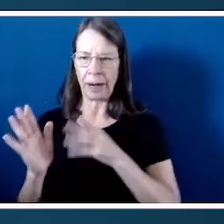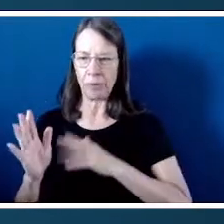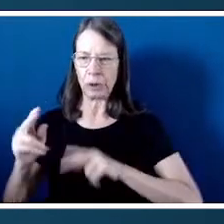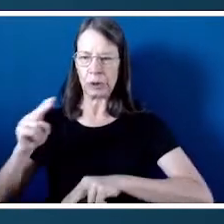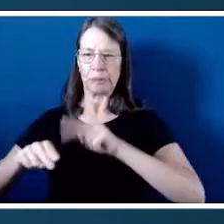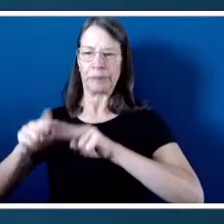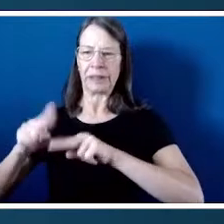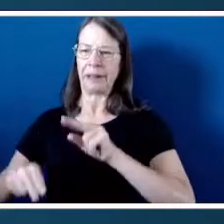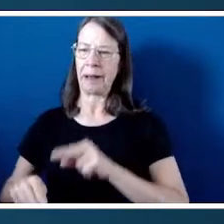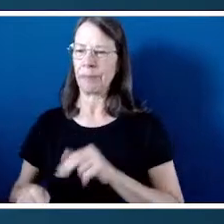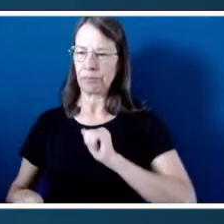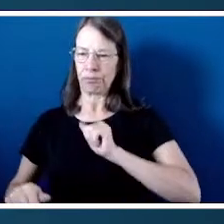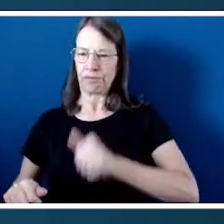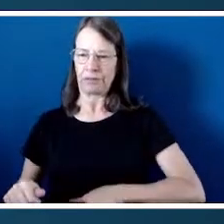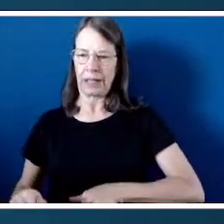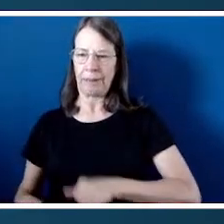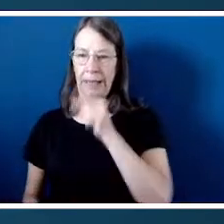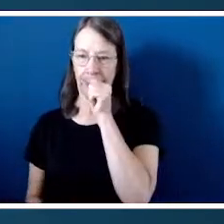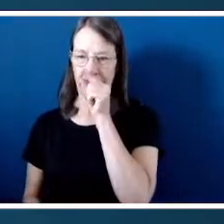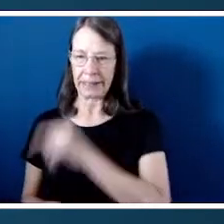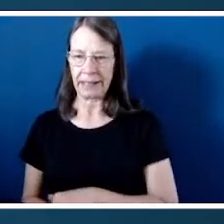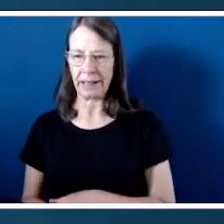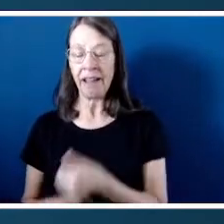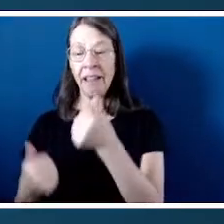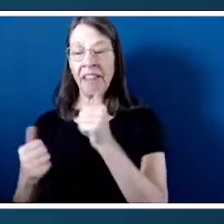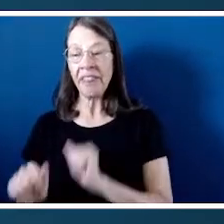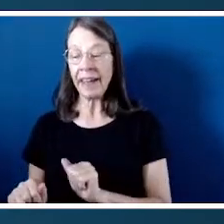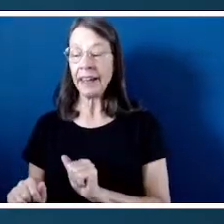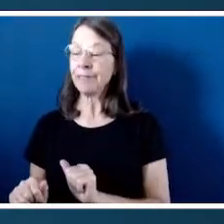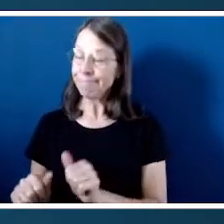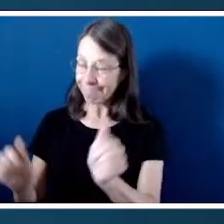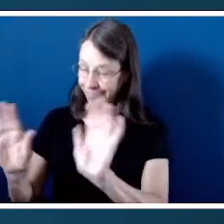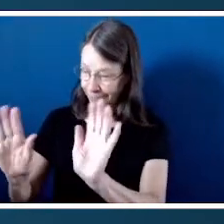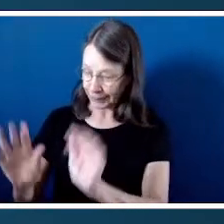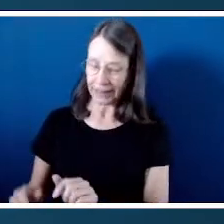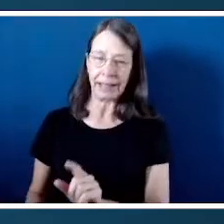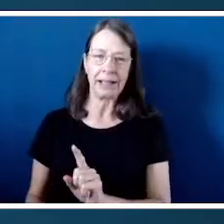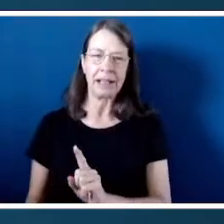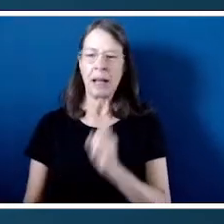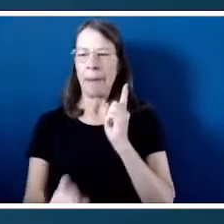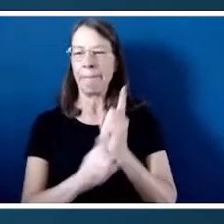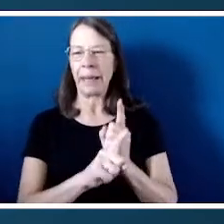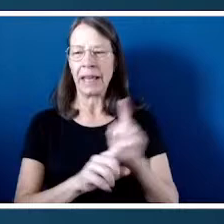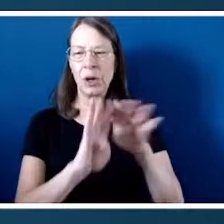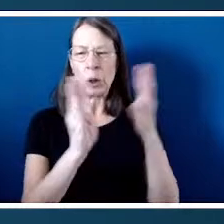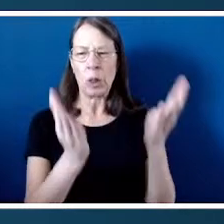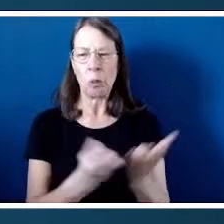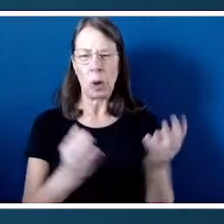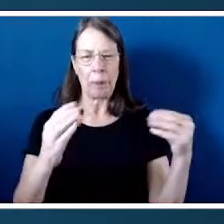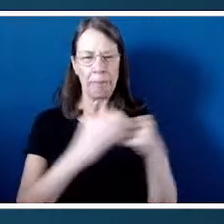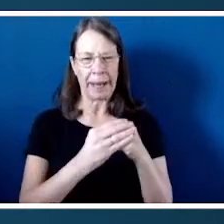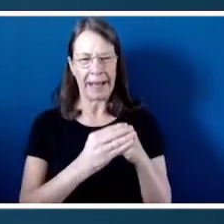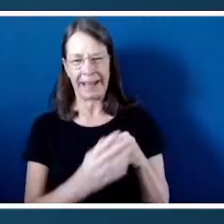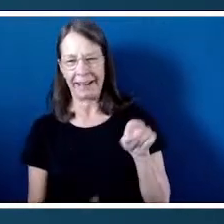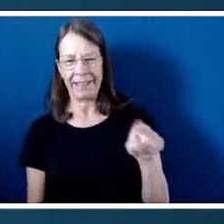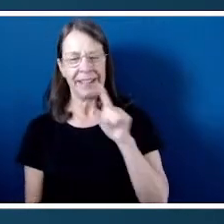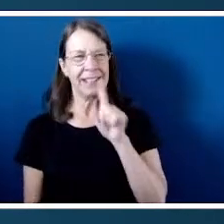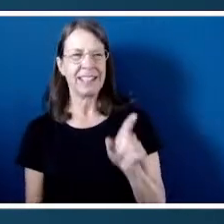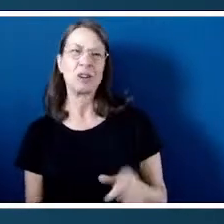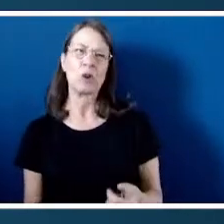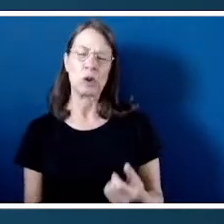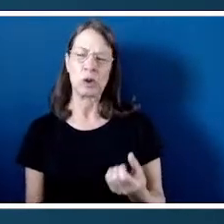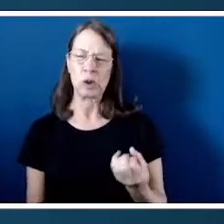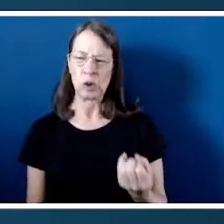agriculture. Then I may meet the World Bank, which may be saying we lack public finance